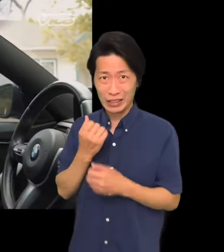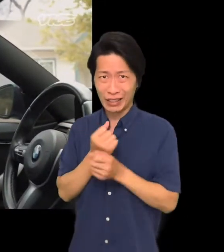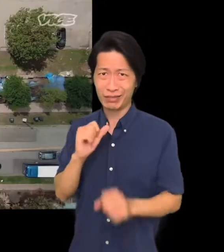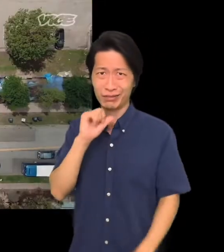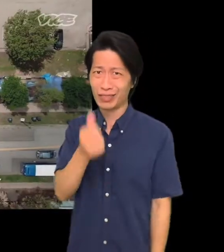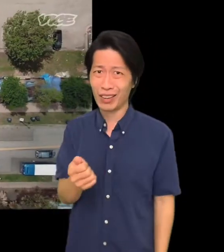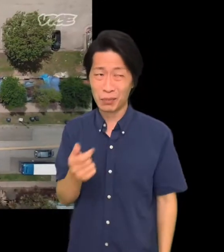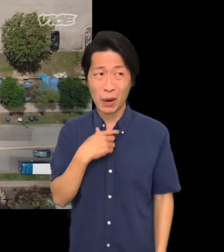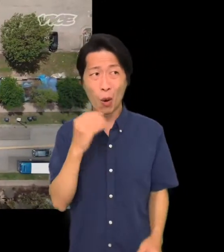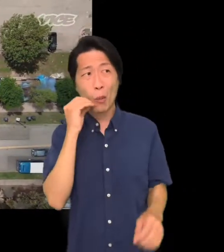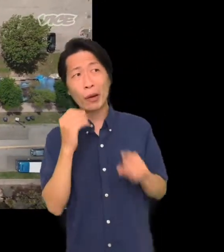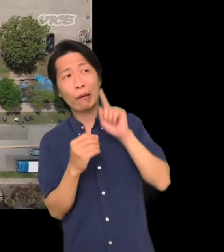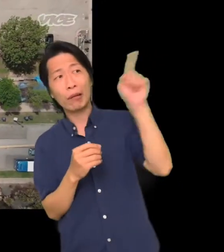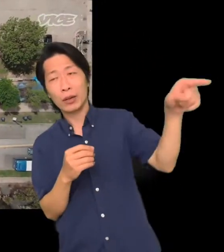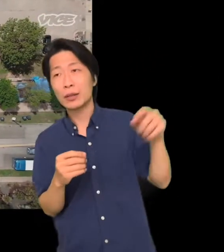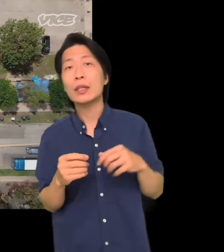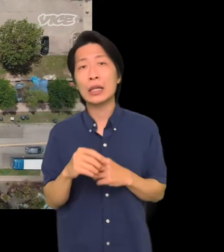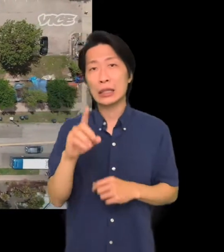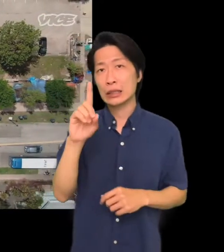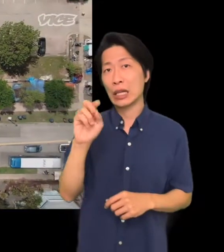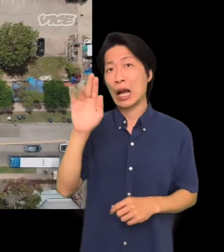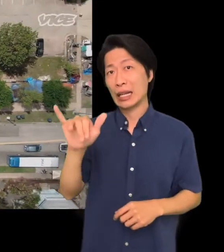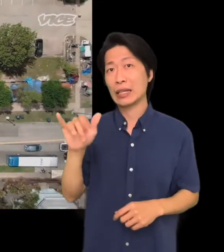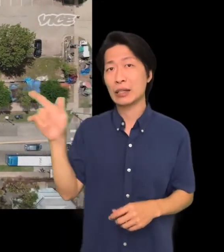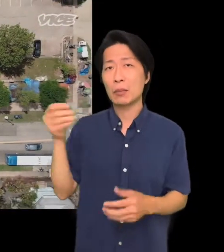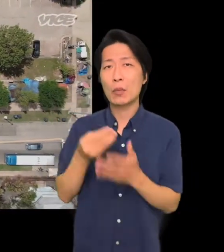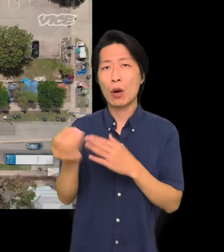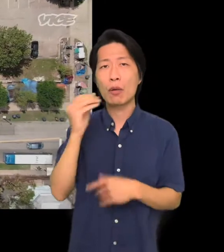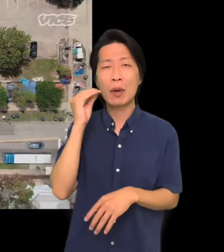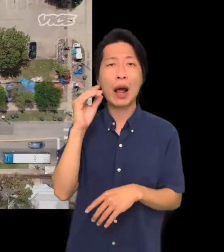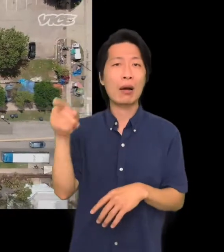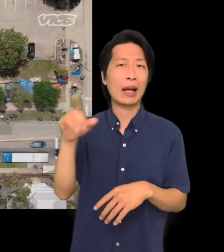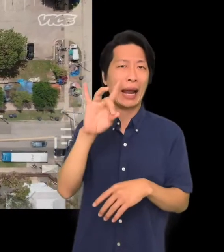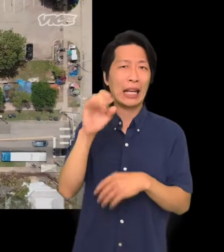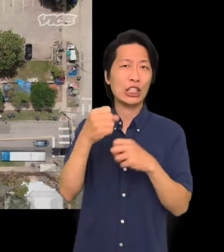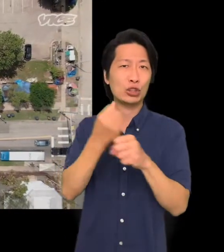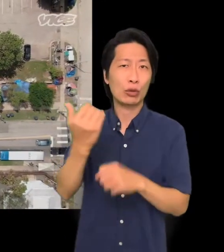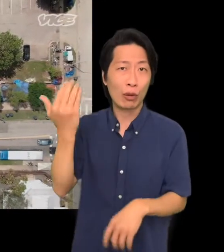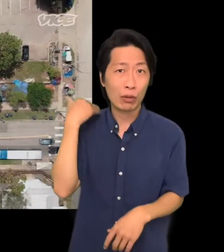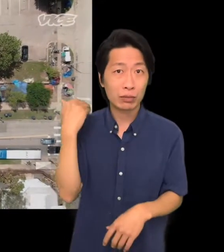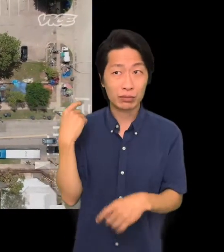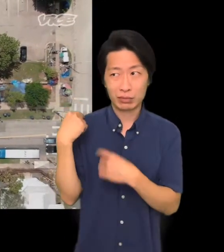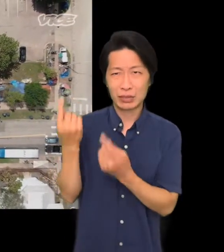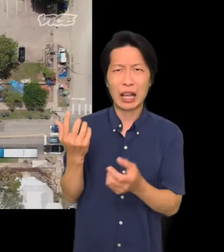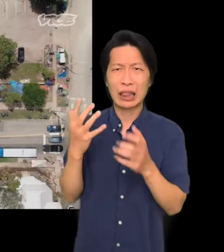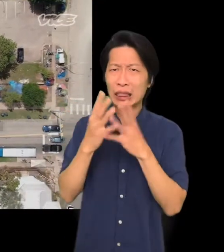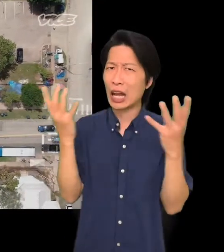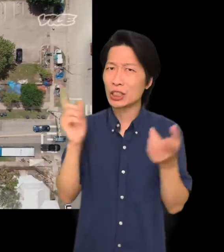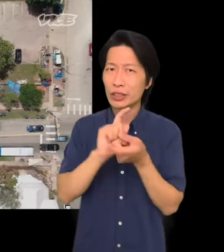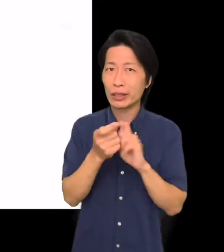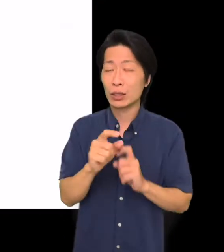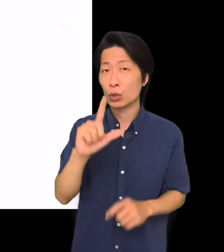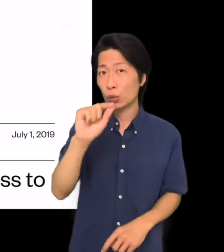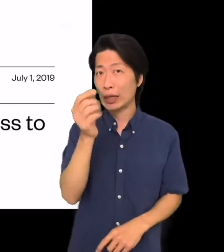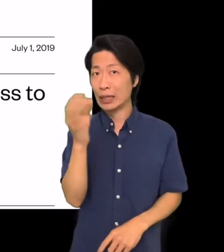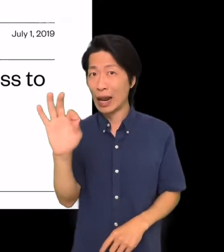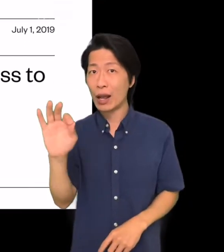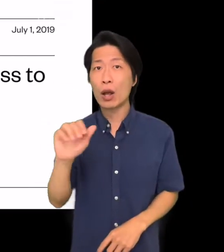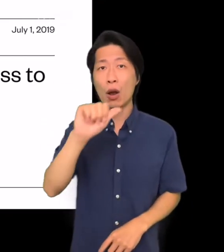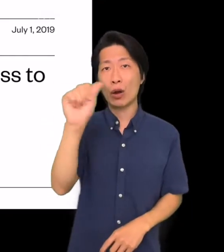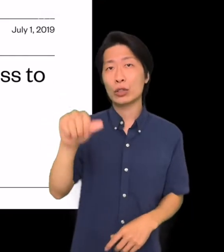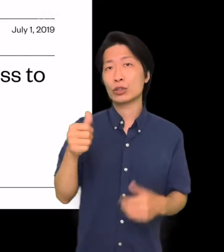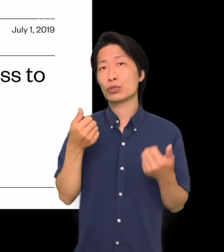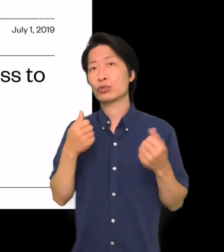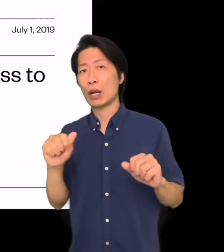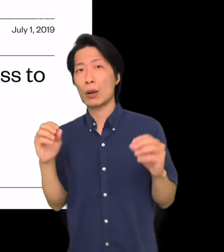alley. Donnie Knutson bought his house in this neighborhood 8 years ago. Since then, a lot has changed. In